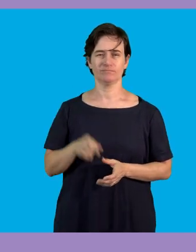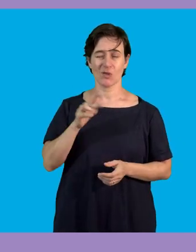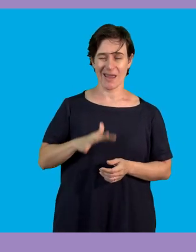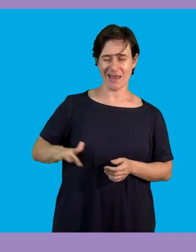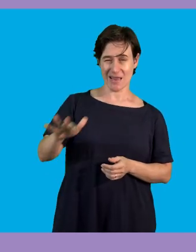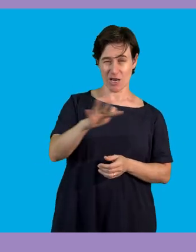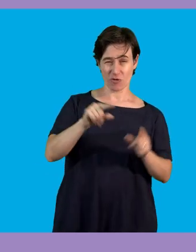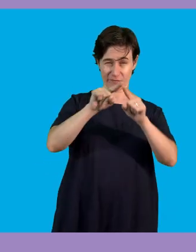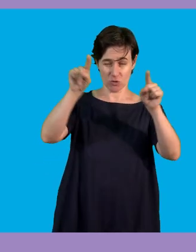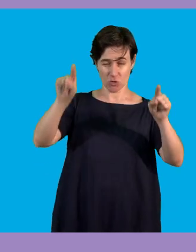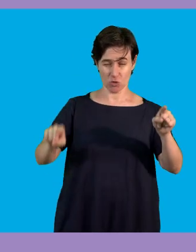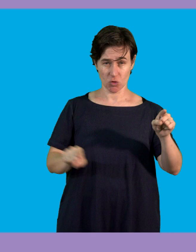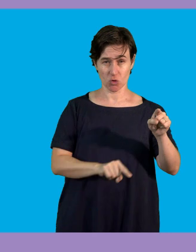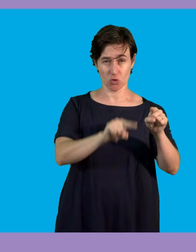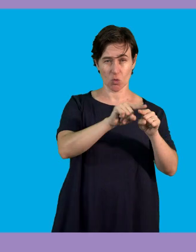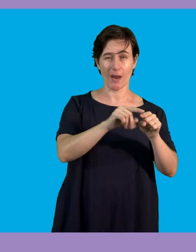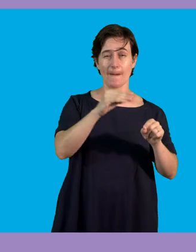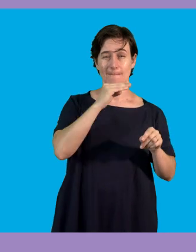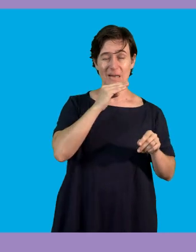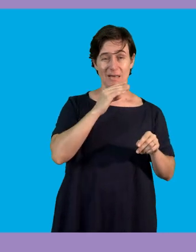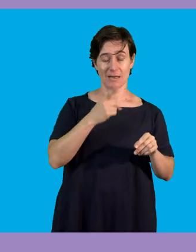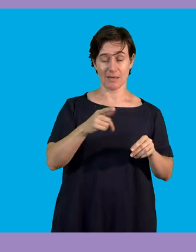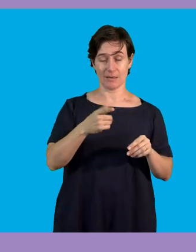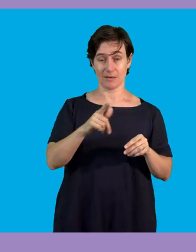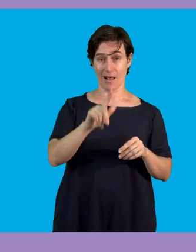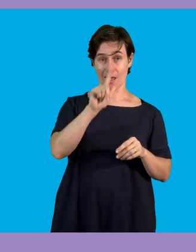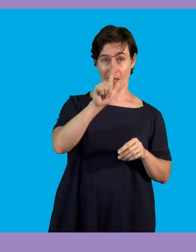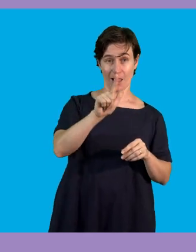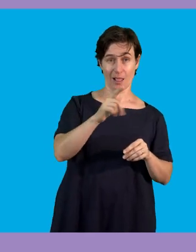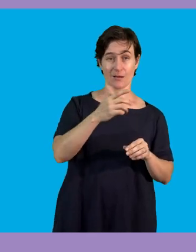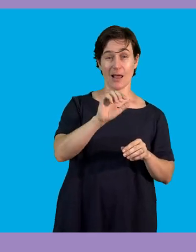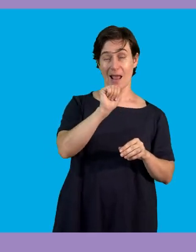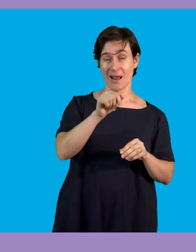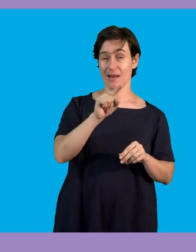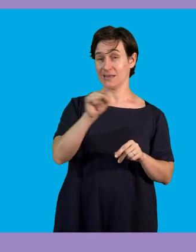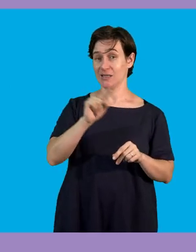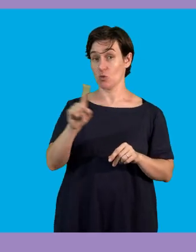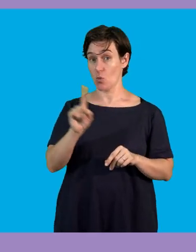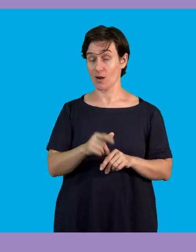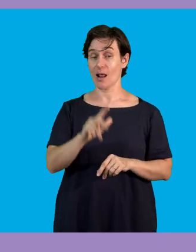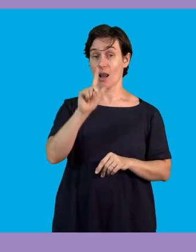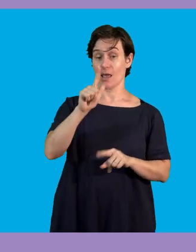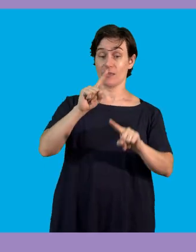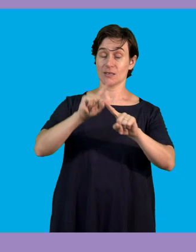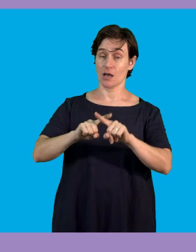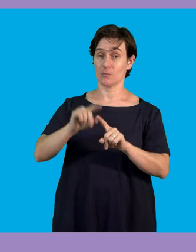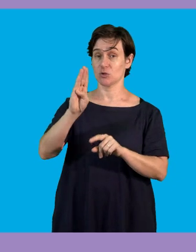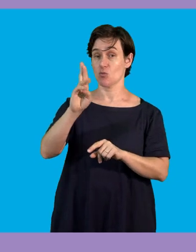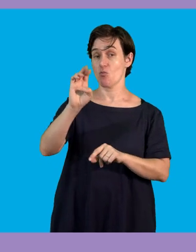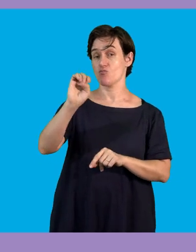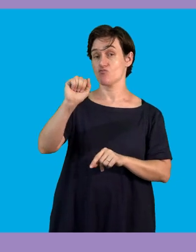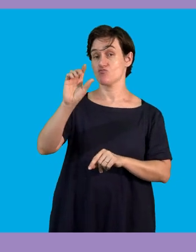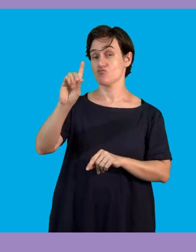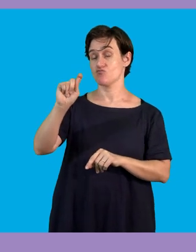area of a square is where we multiply length, A equals to length multiplied by